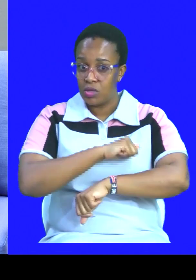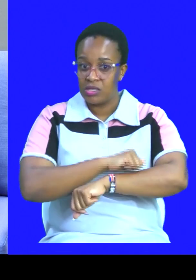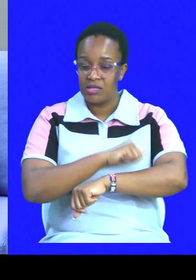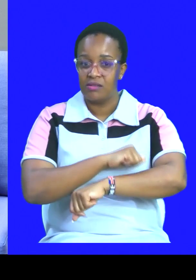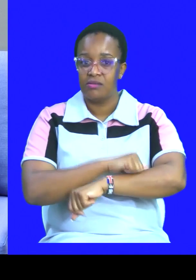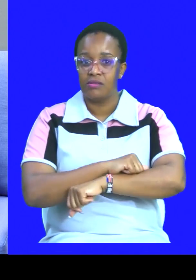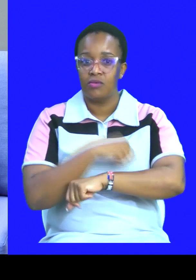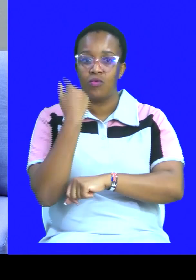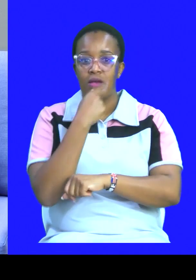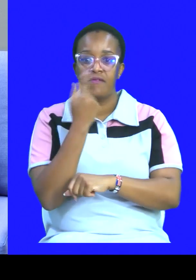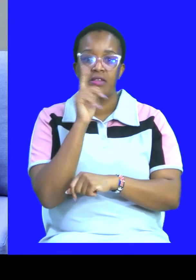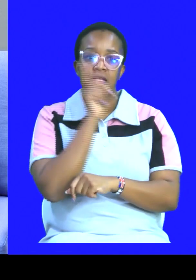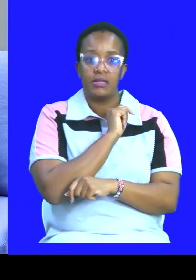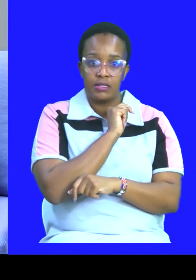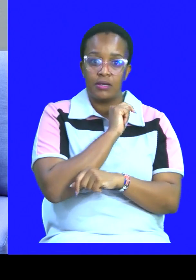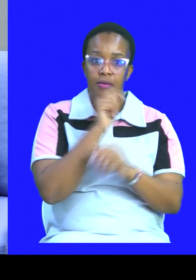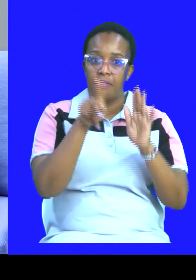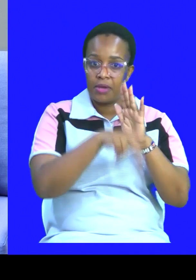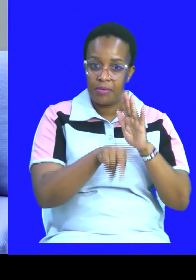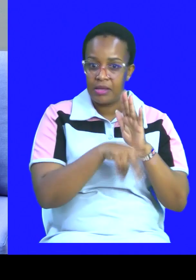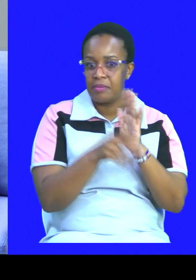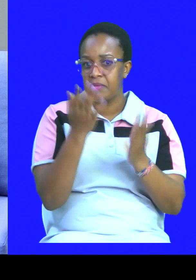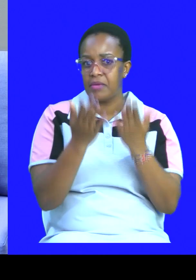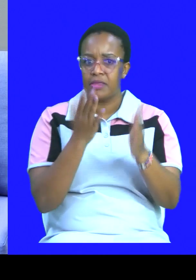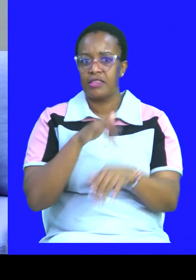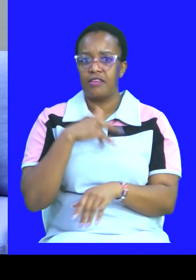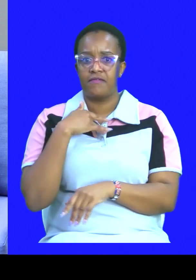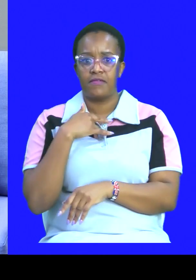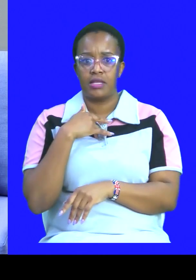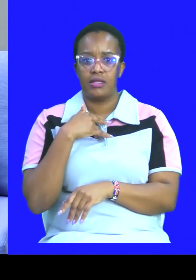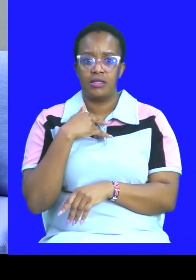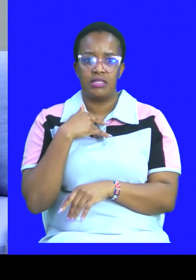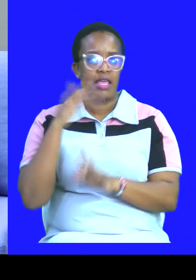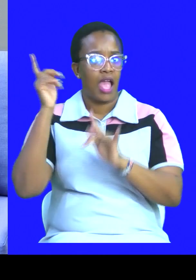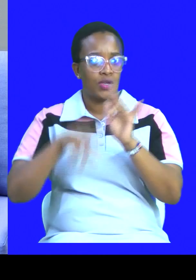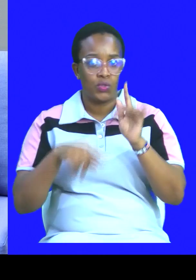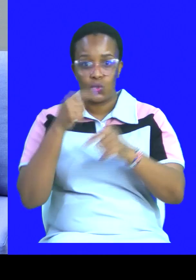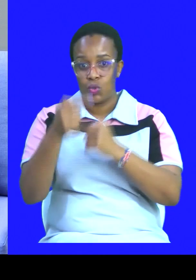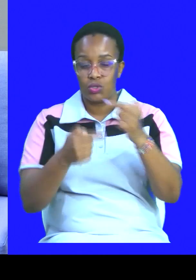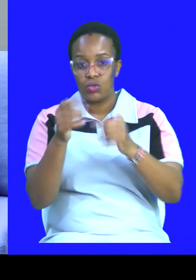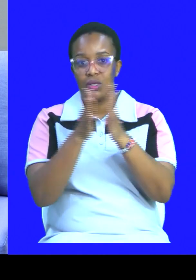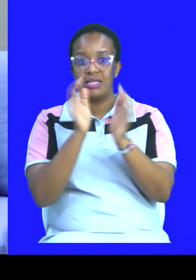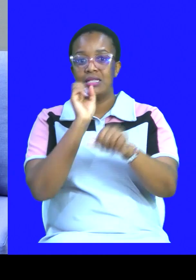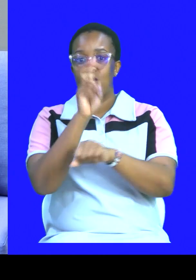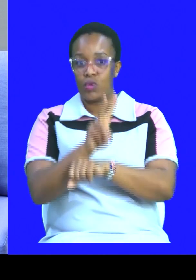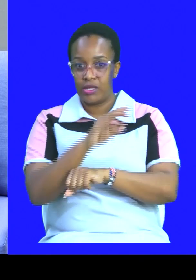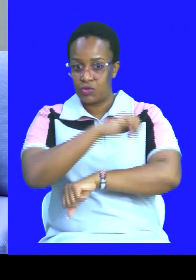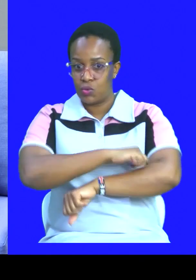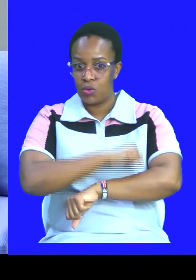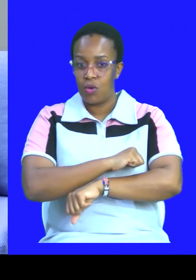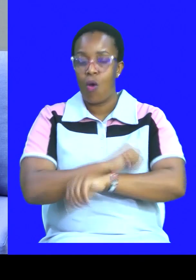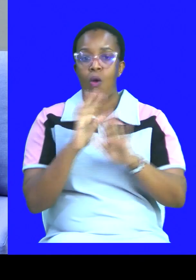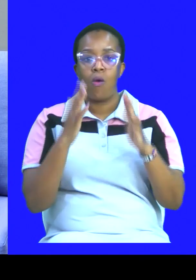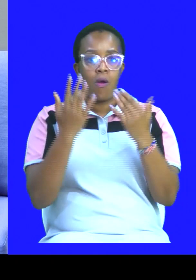finished primary, and maybe they feel like they are not able to continue with the secondary program, or they are not